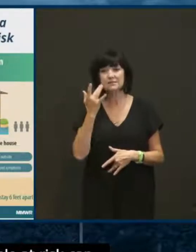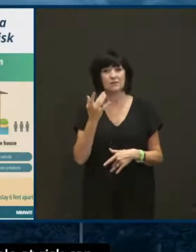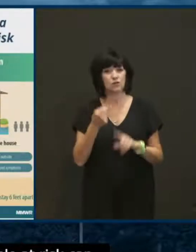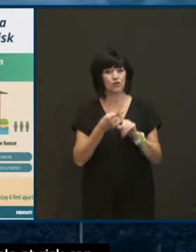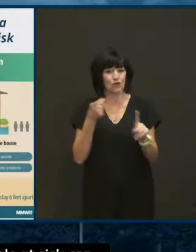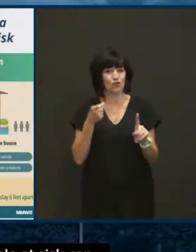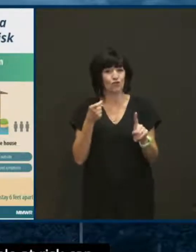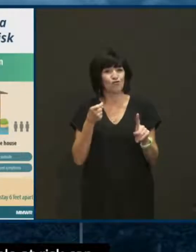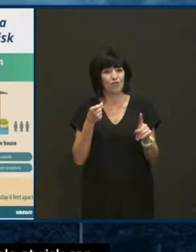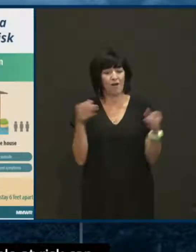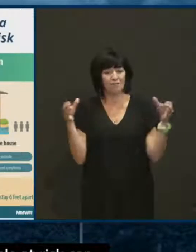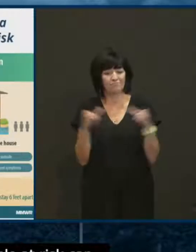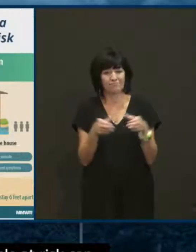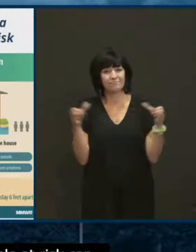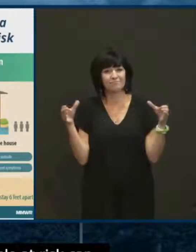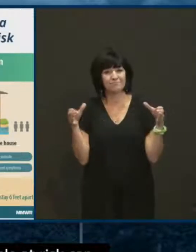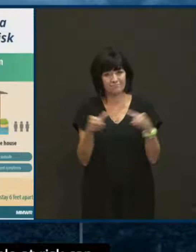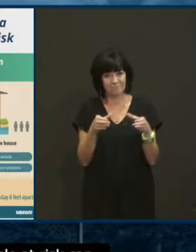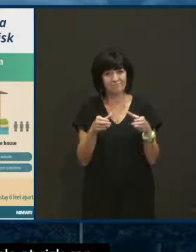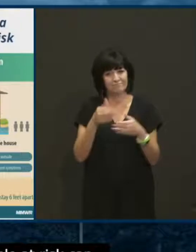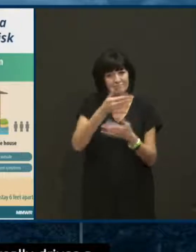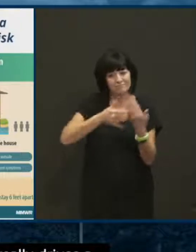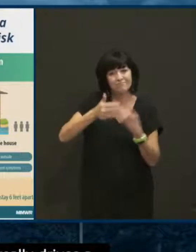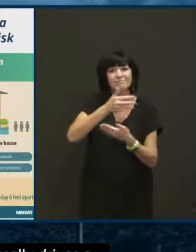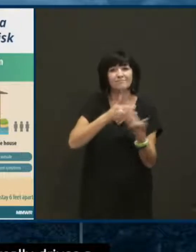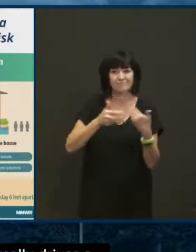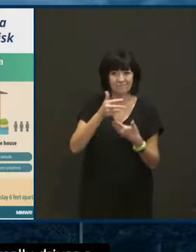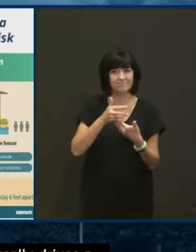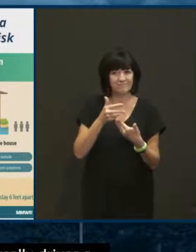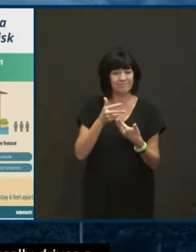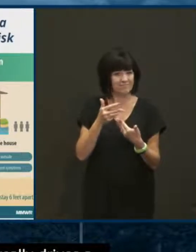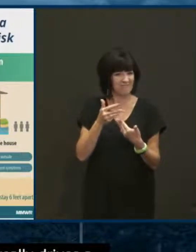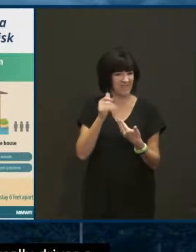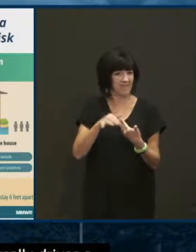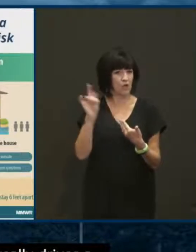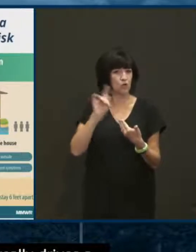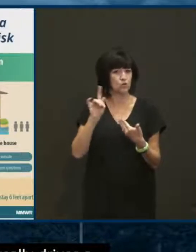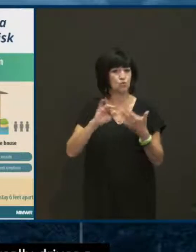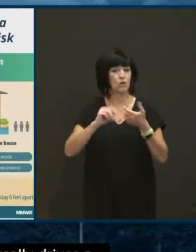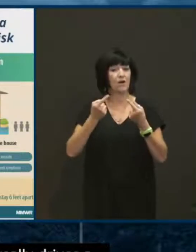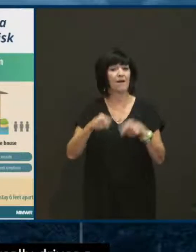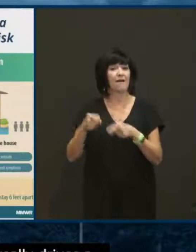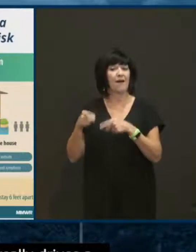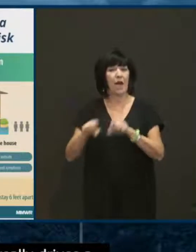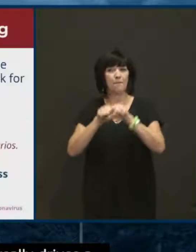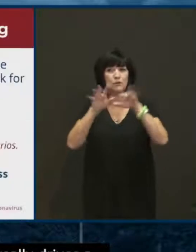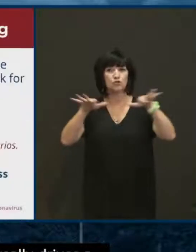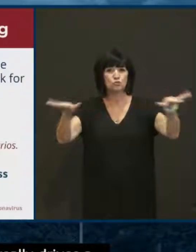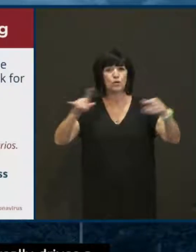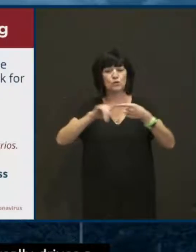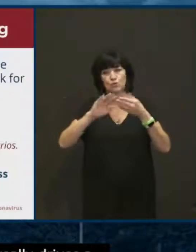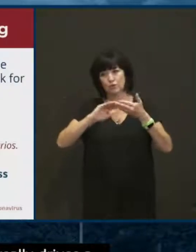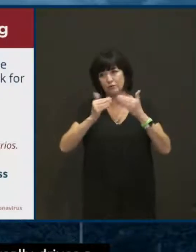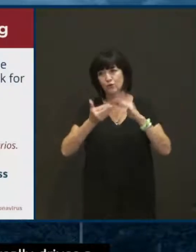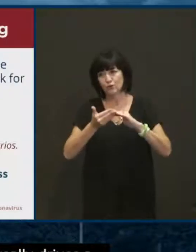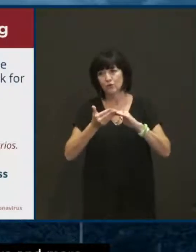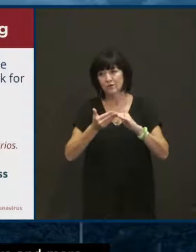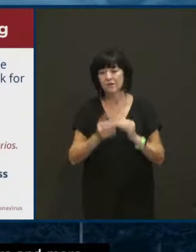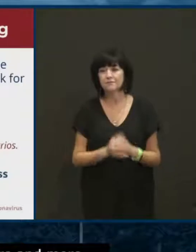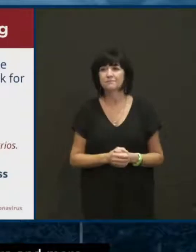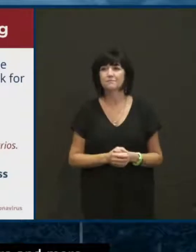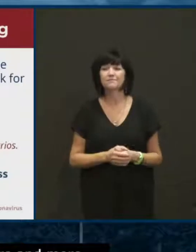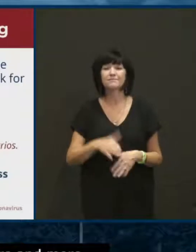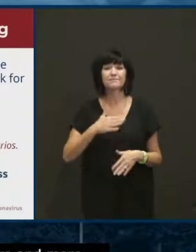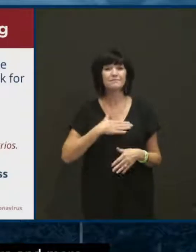lot of community spread. The science is telling us more and more. And finally, today I want to end with